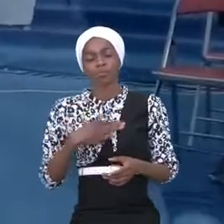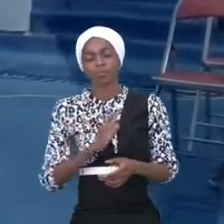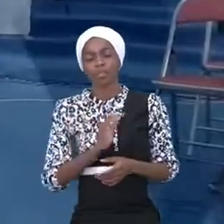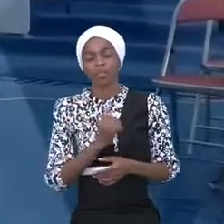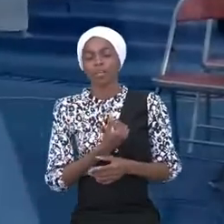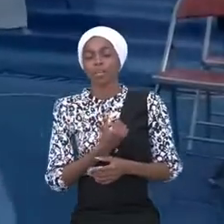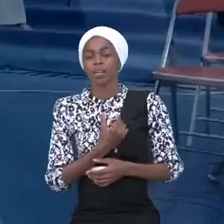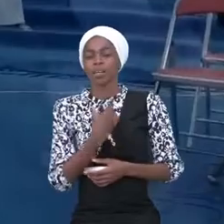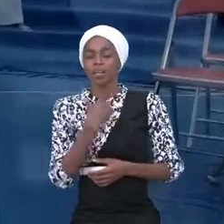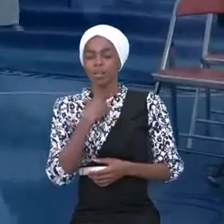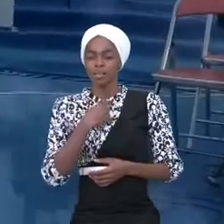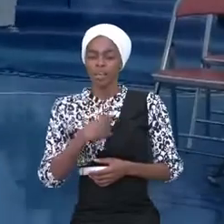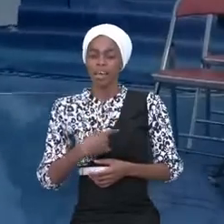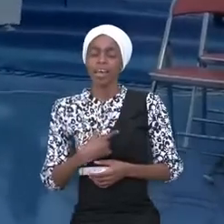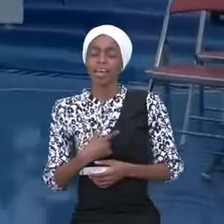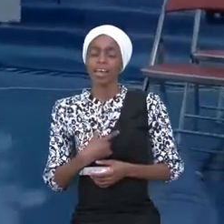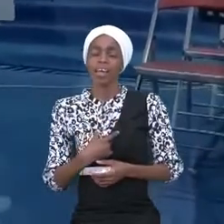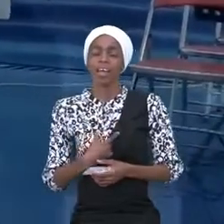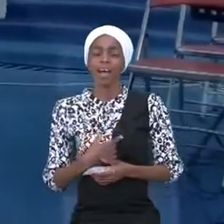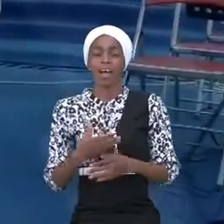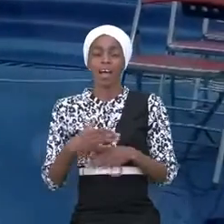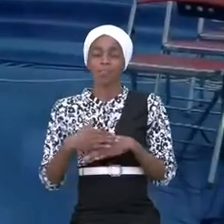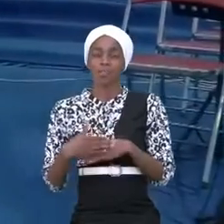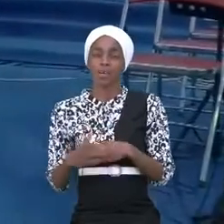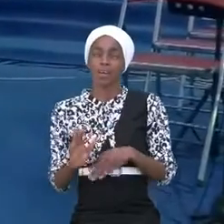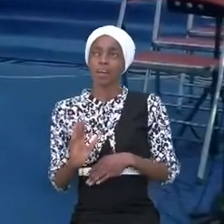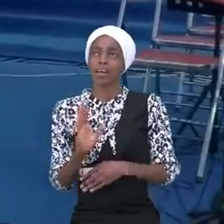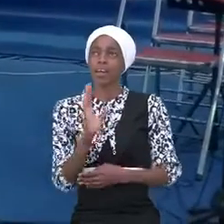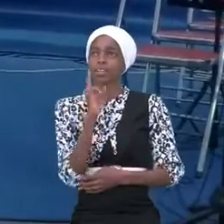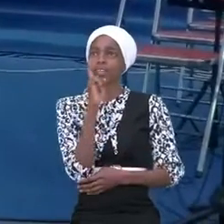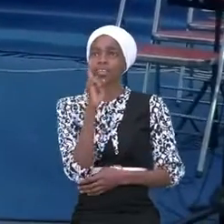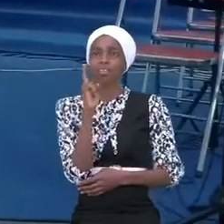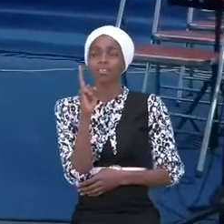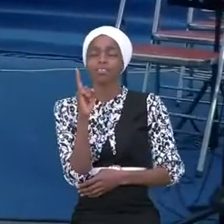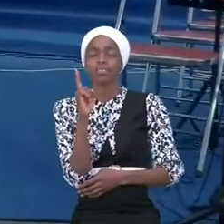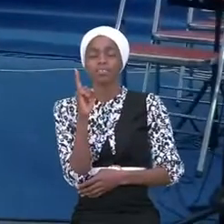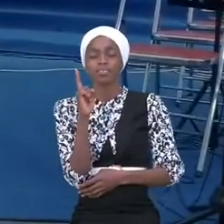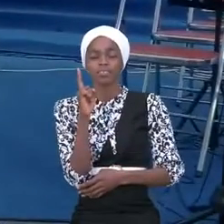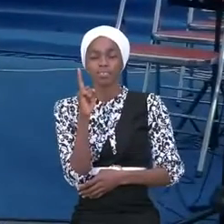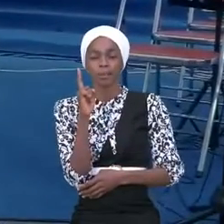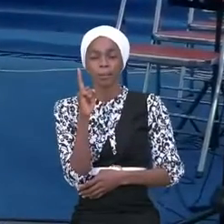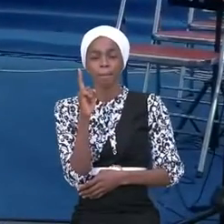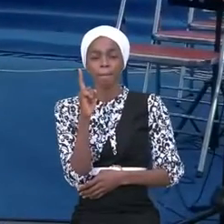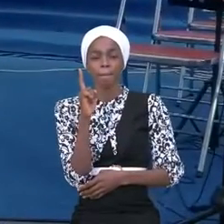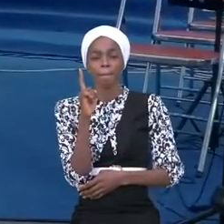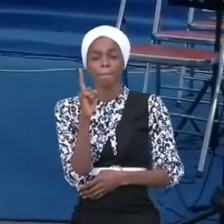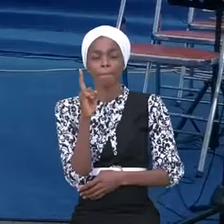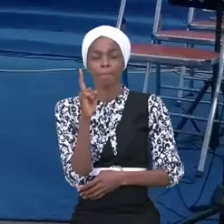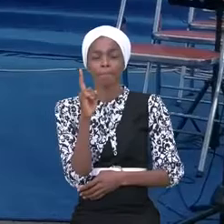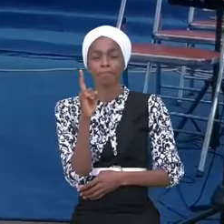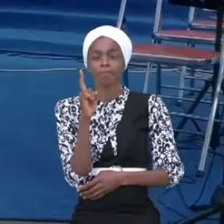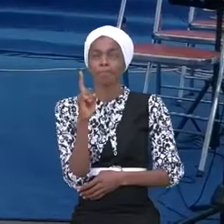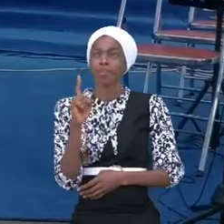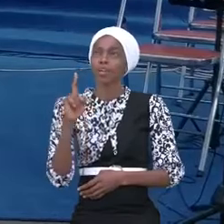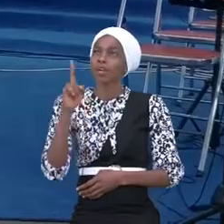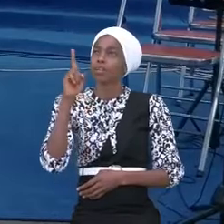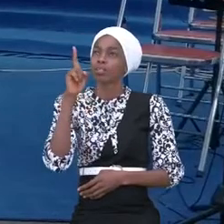soul longs after you. Lift your hands and tell